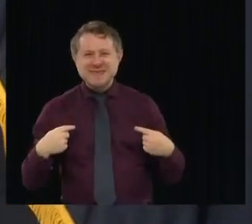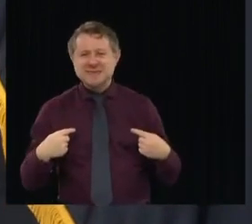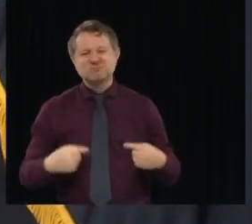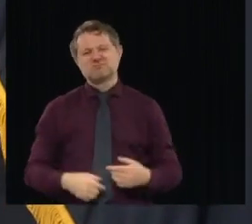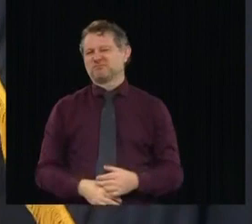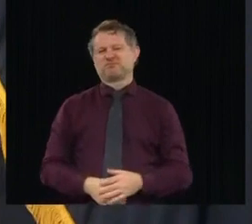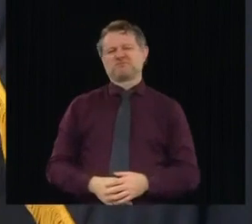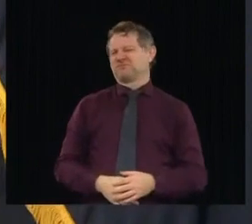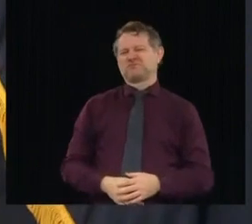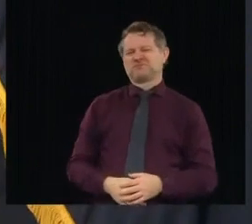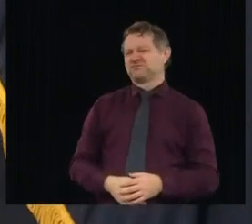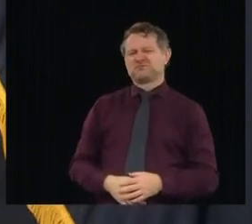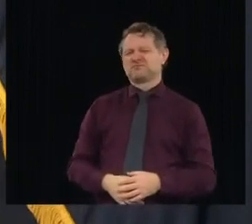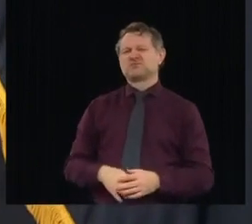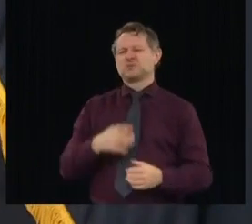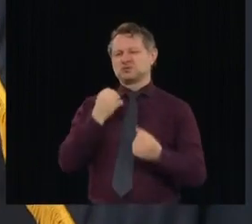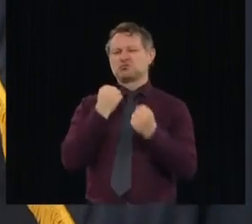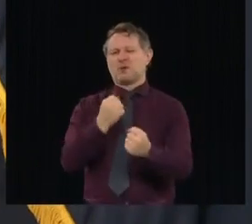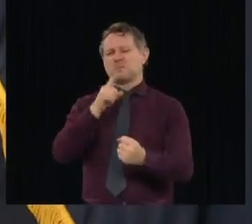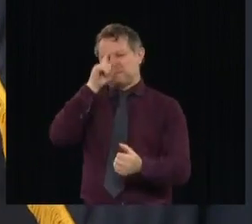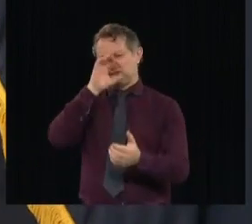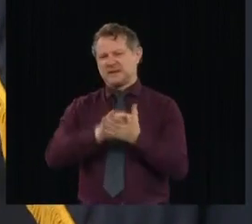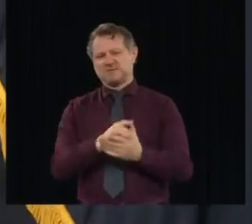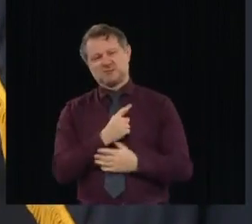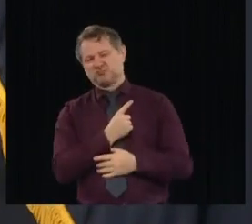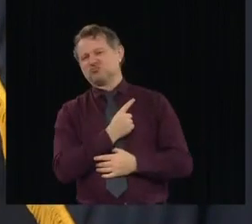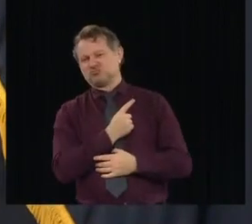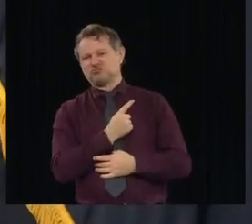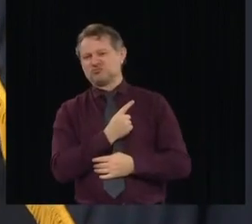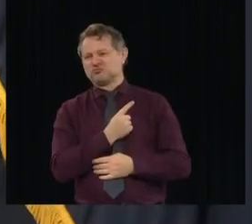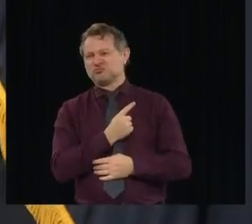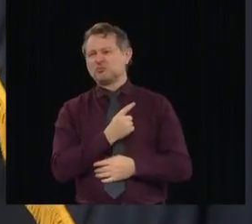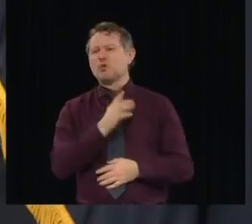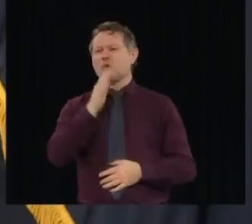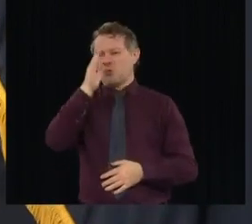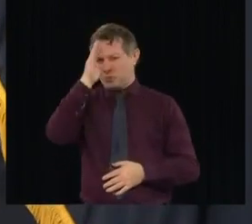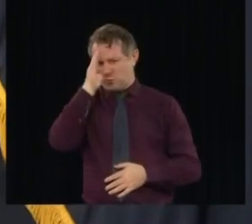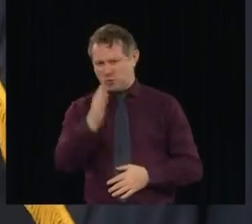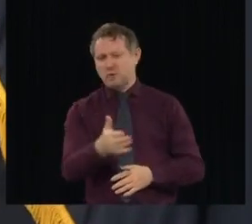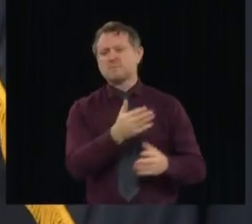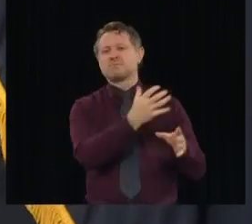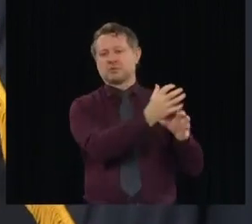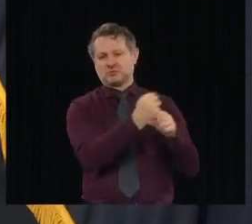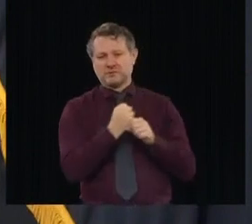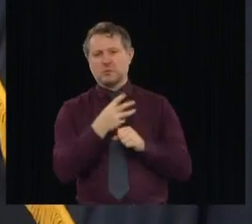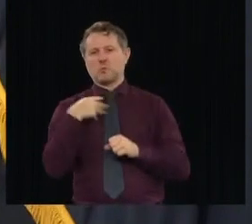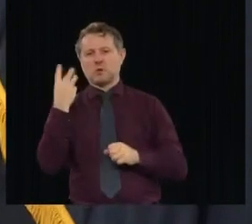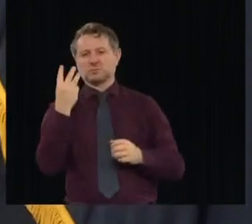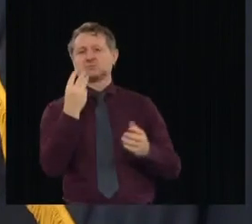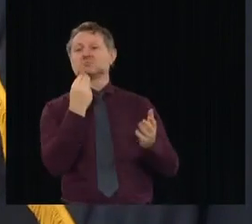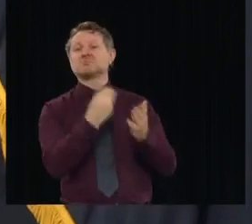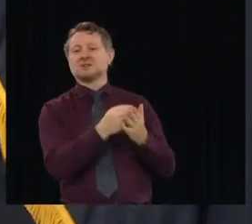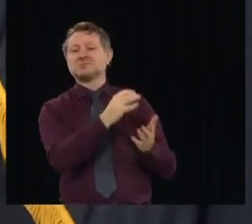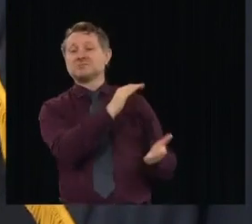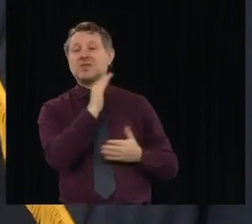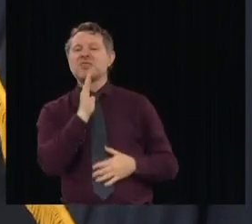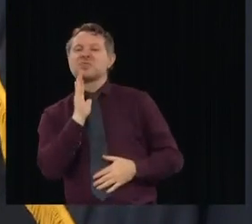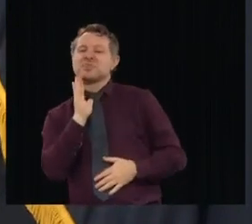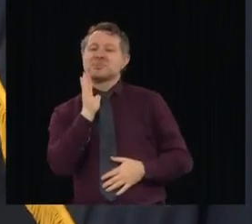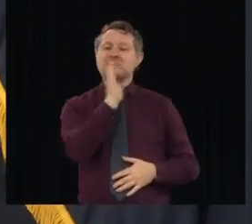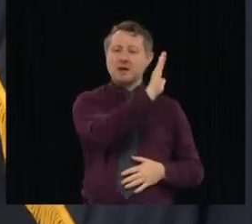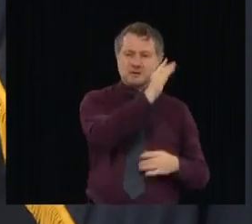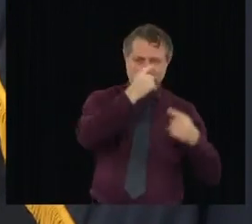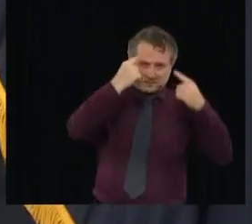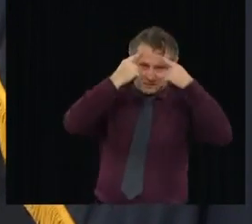I believe we will receive Washington funding due to the survival instinct